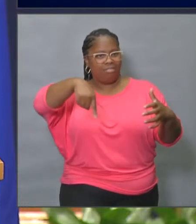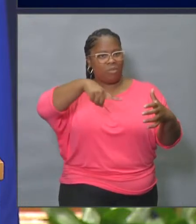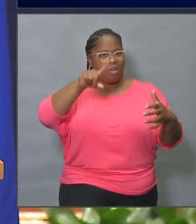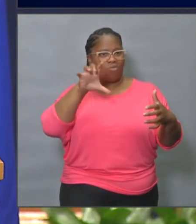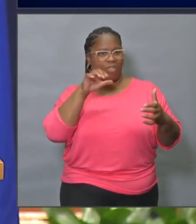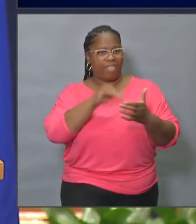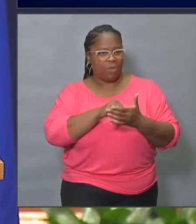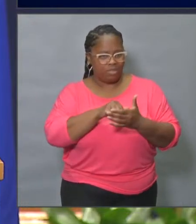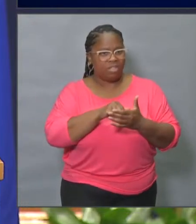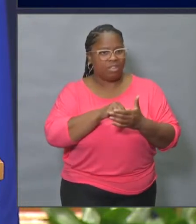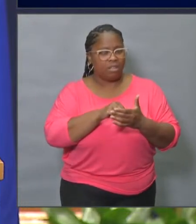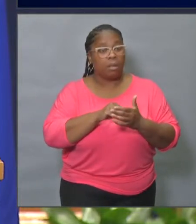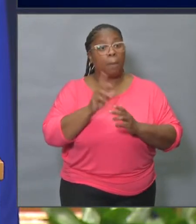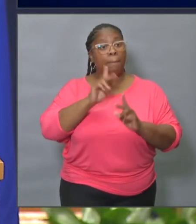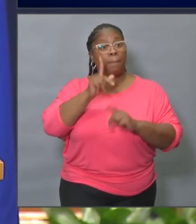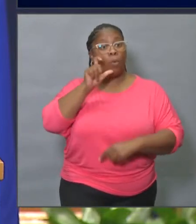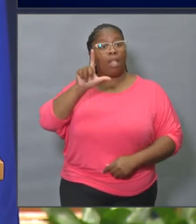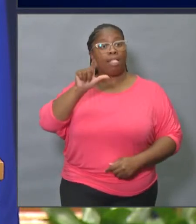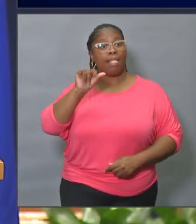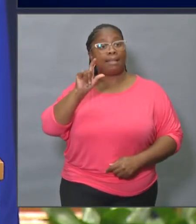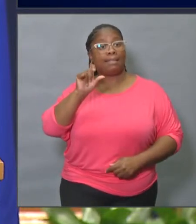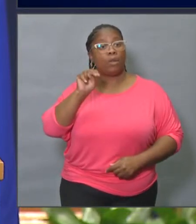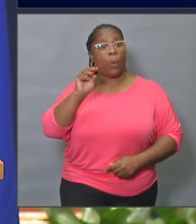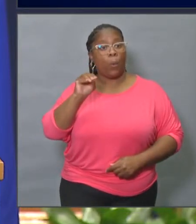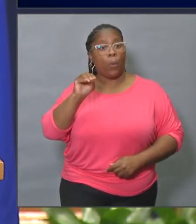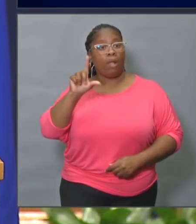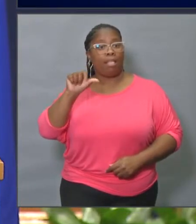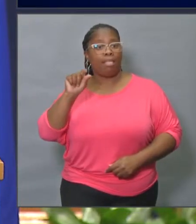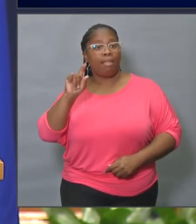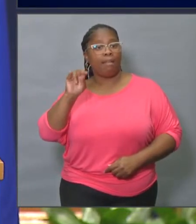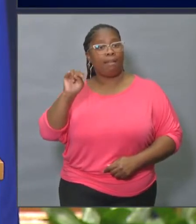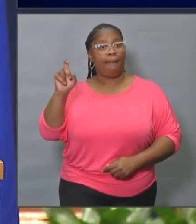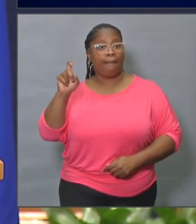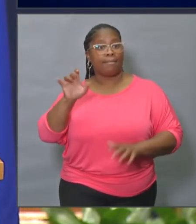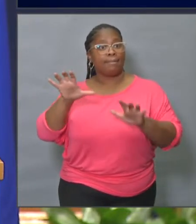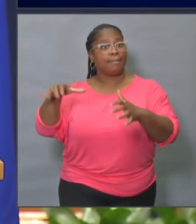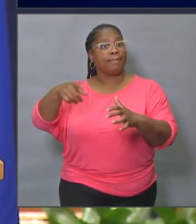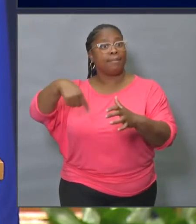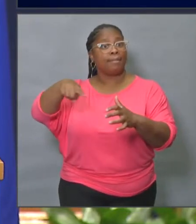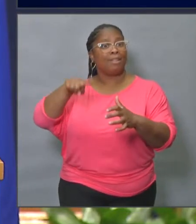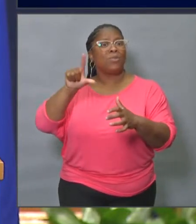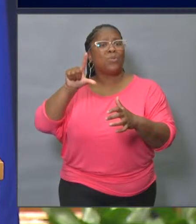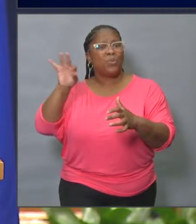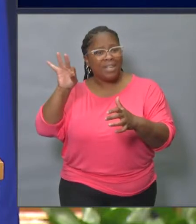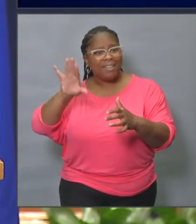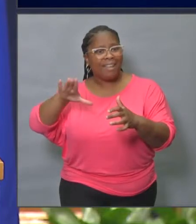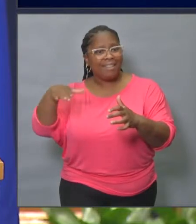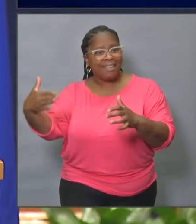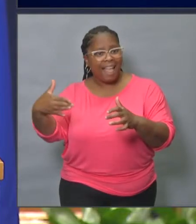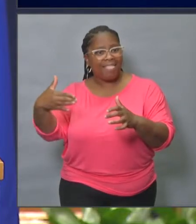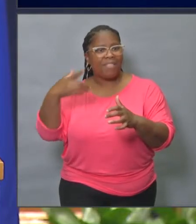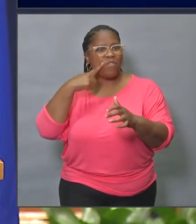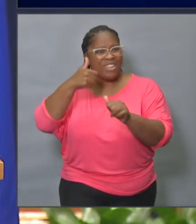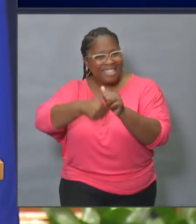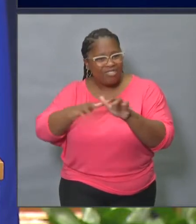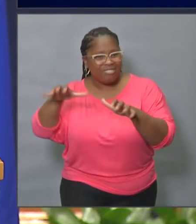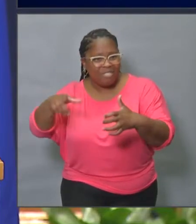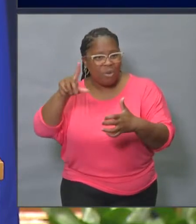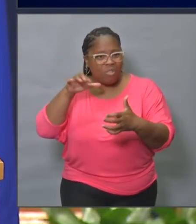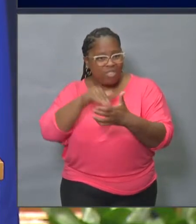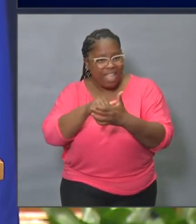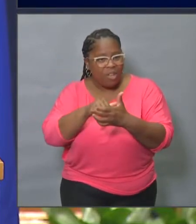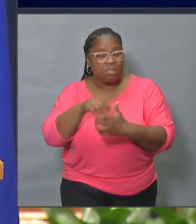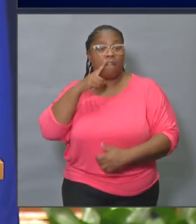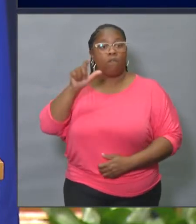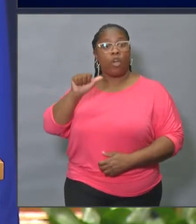For people who identified as Latino Latinx, the death rate is now 29 deaths per 100,000 people. For people who are